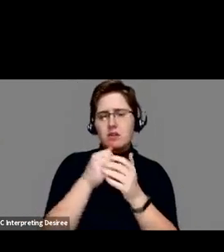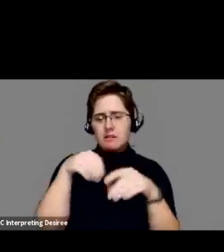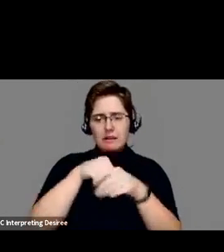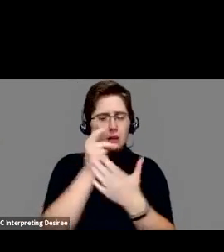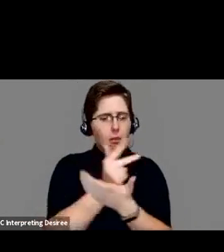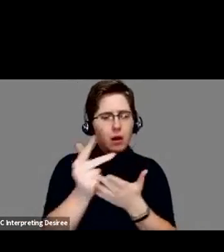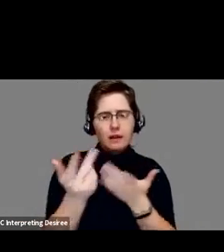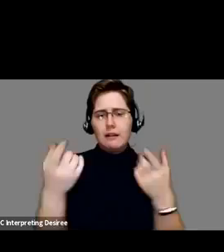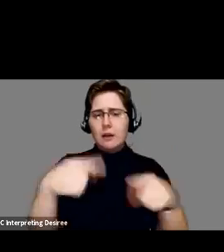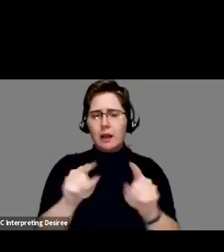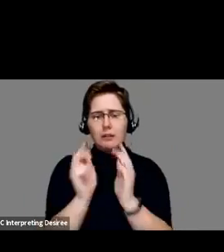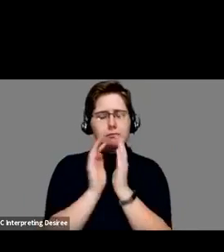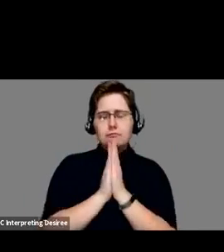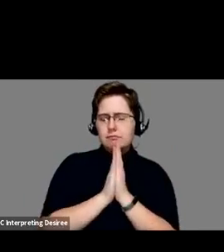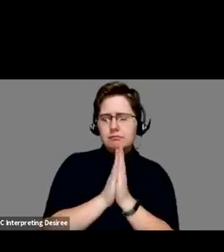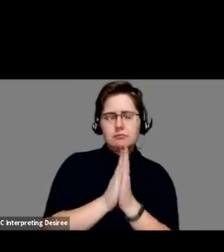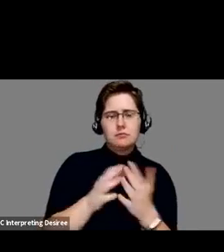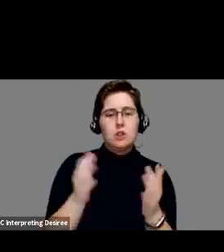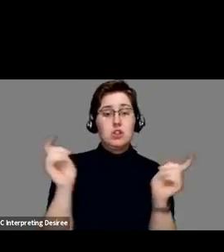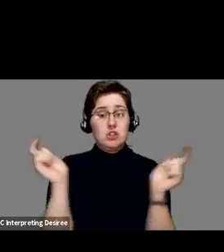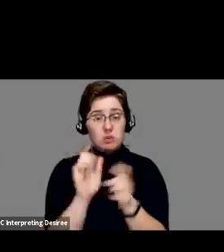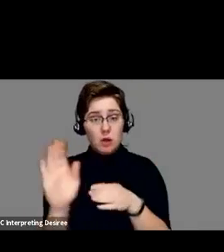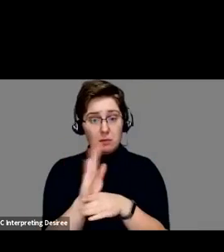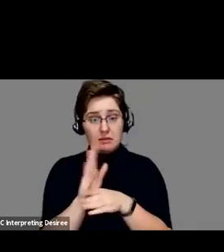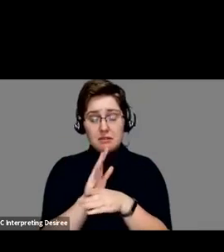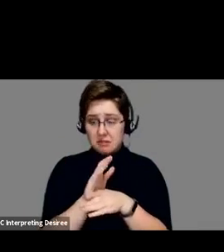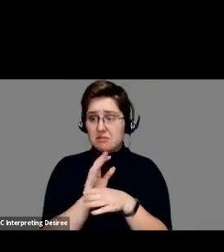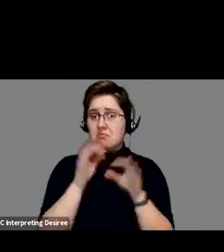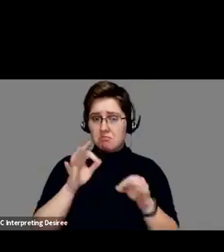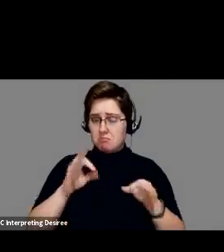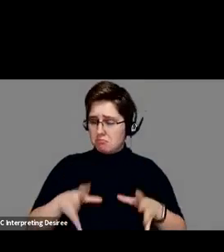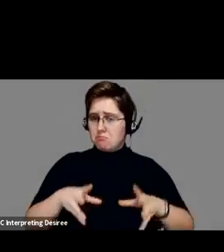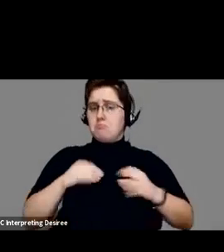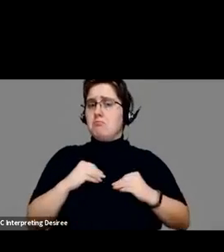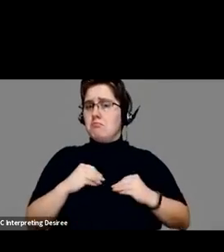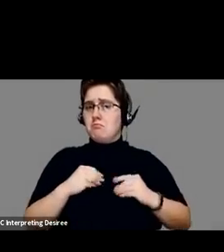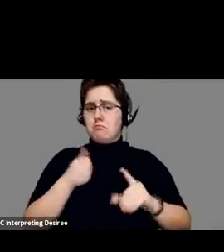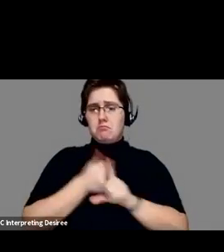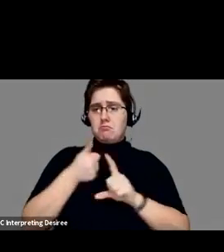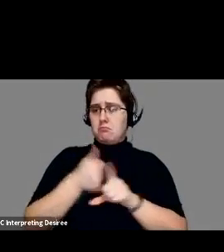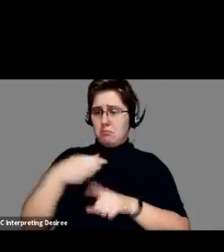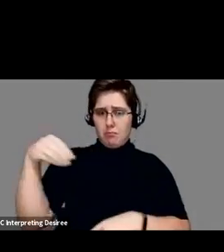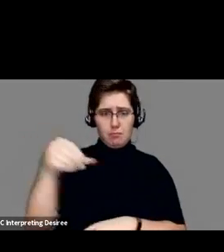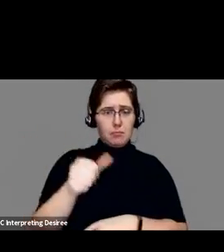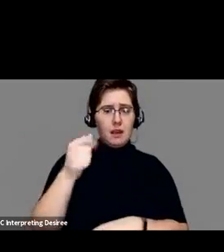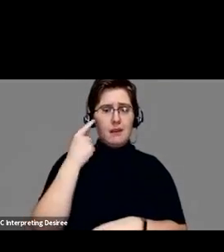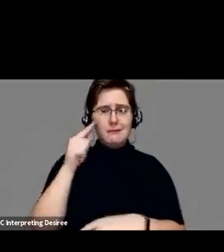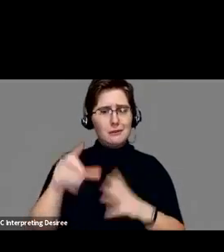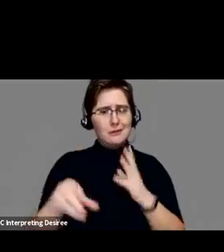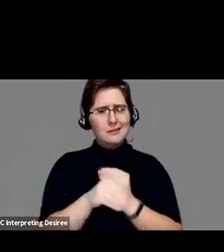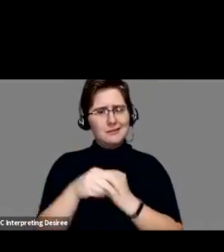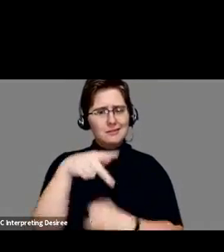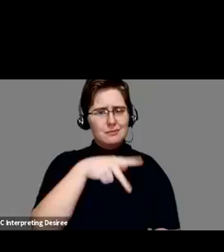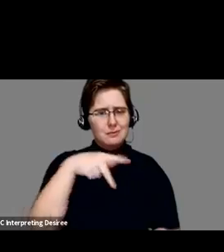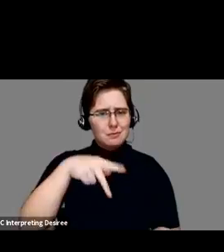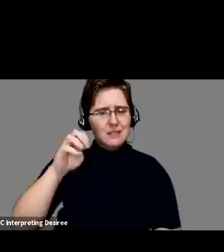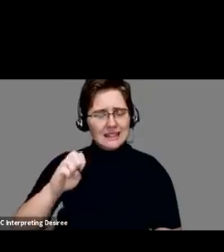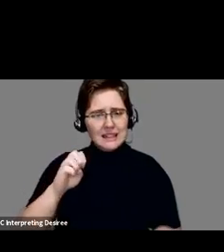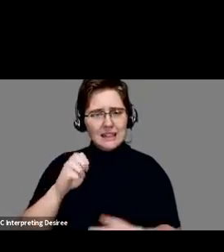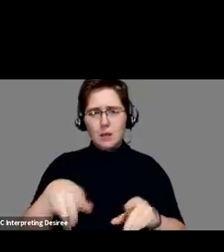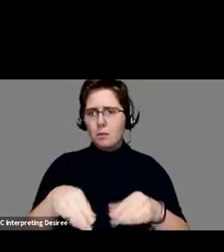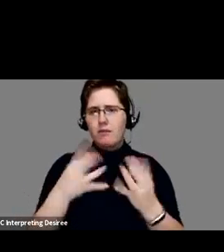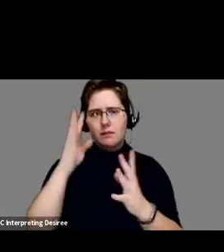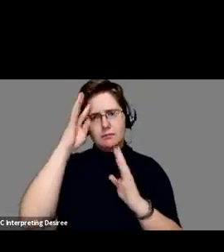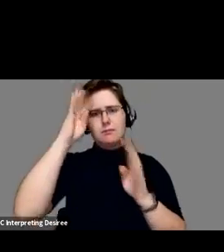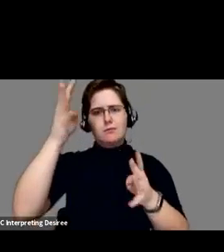lots conducted. The small businesses stepped up at their own expense to provide additional PPE and provide